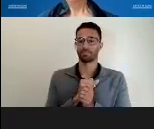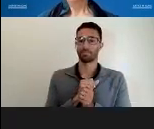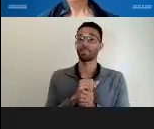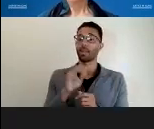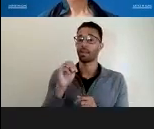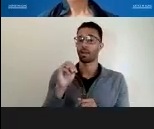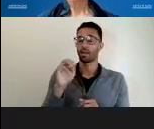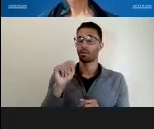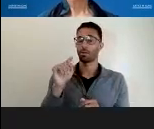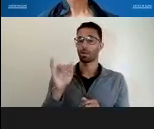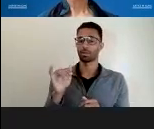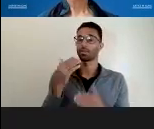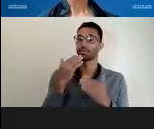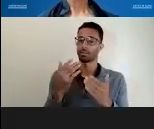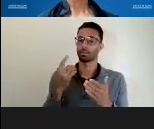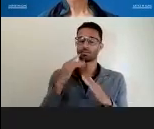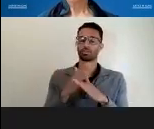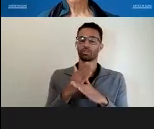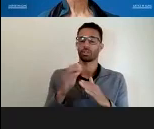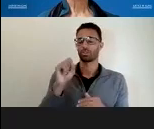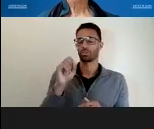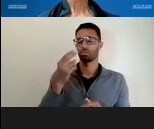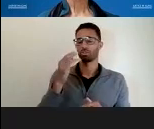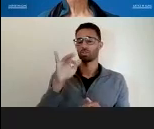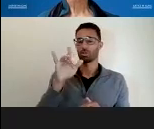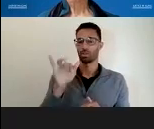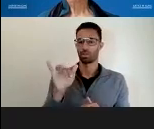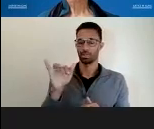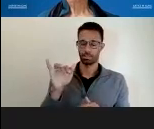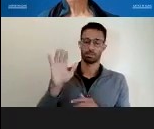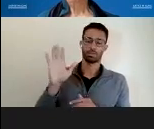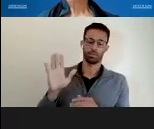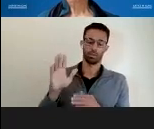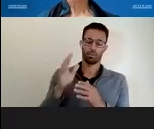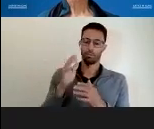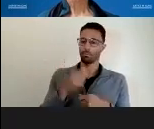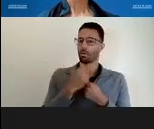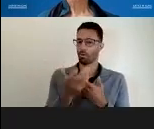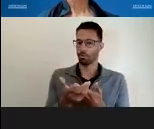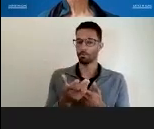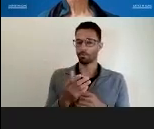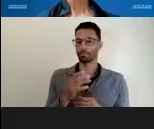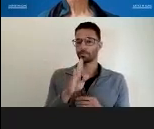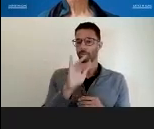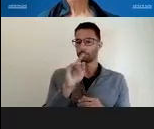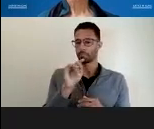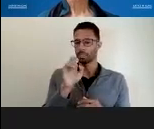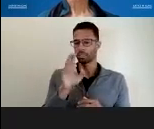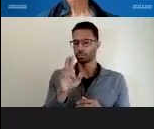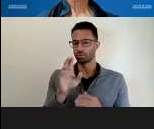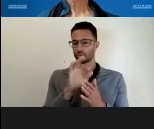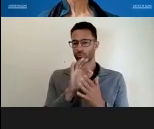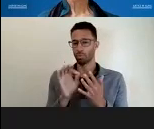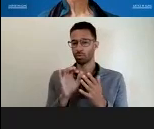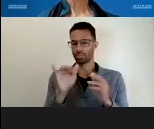thank you so much for sharing Shirley's poem and, you know, the title of Bitter Choice. I think